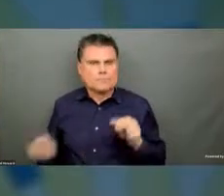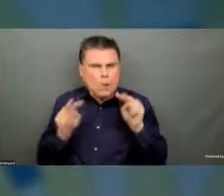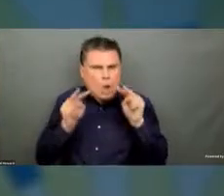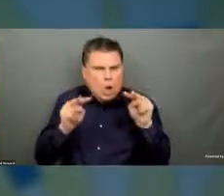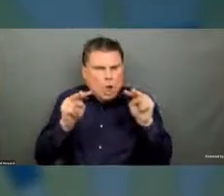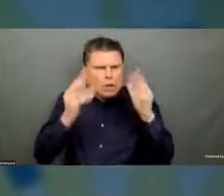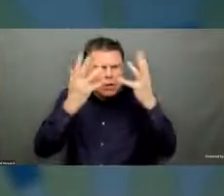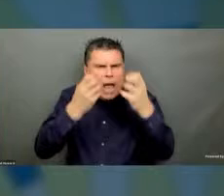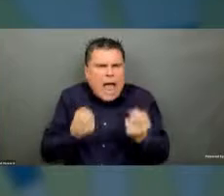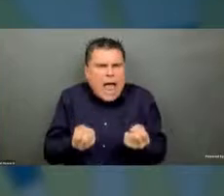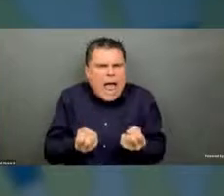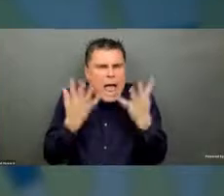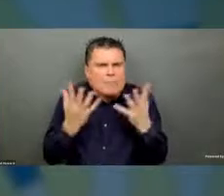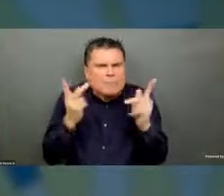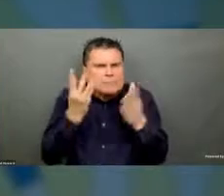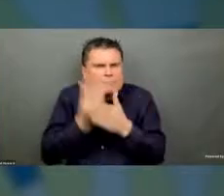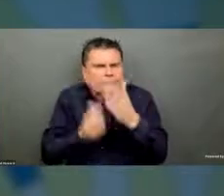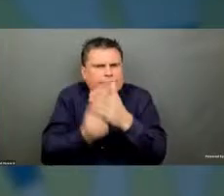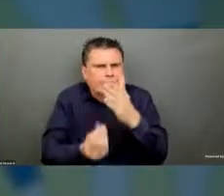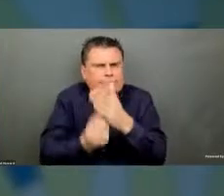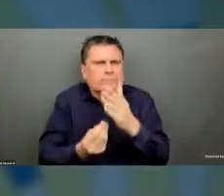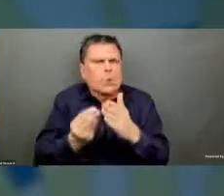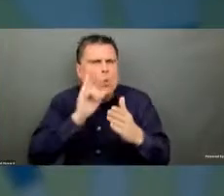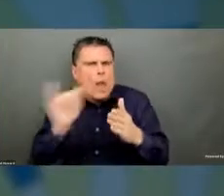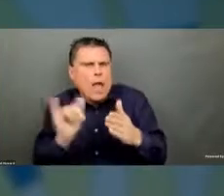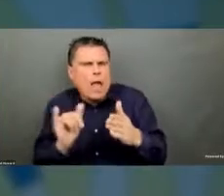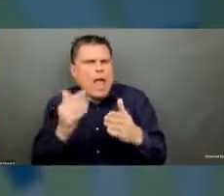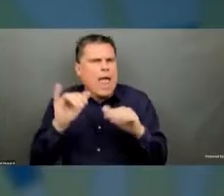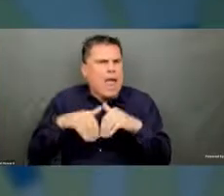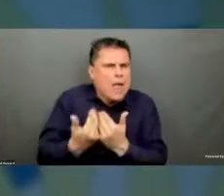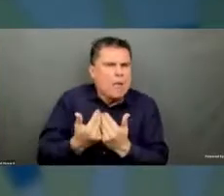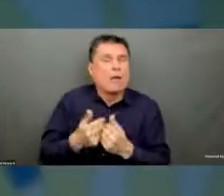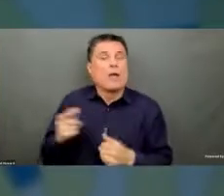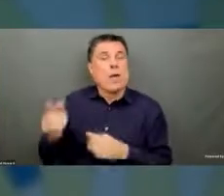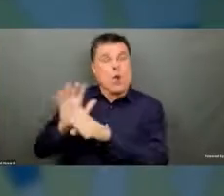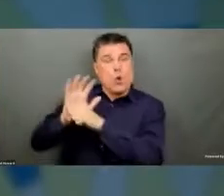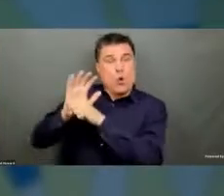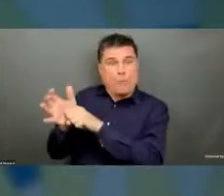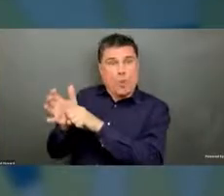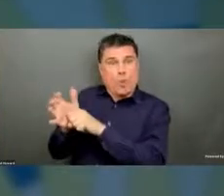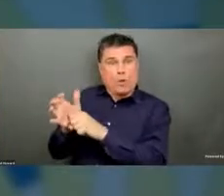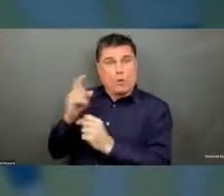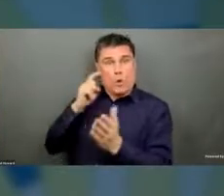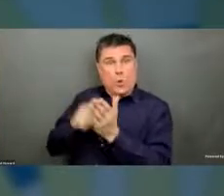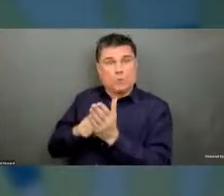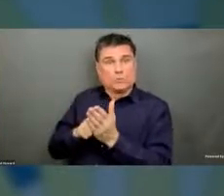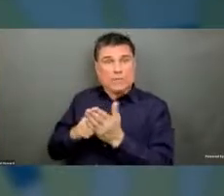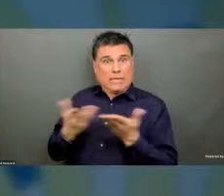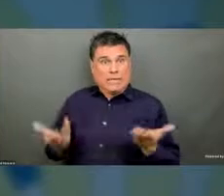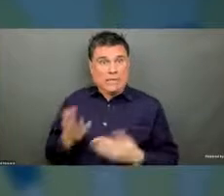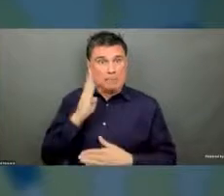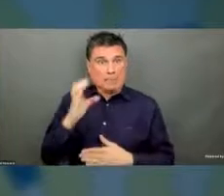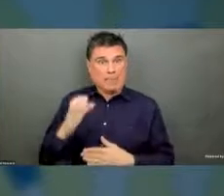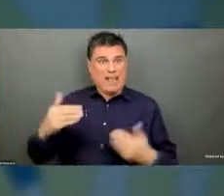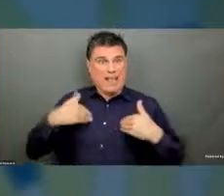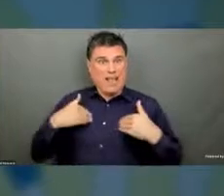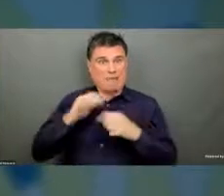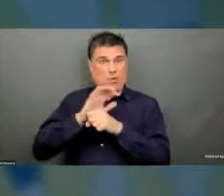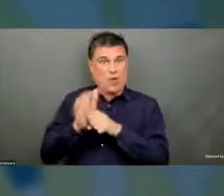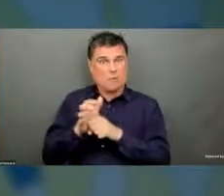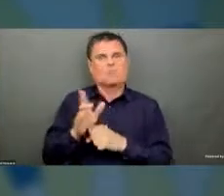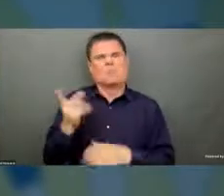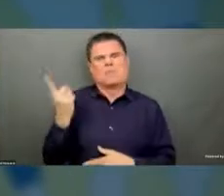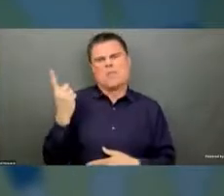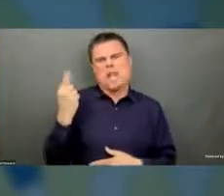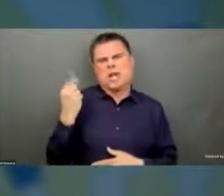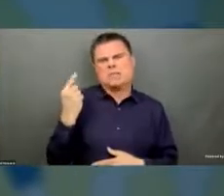late January of 2020, it now, for the entire year, COVID-19 was the